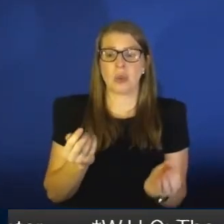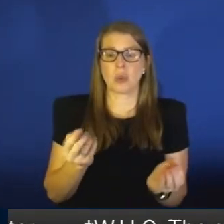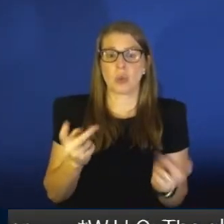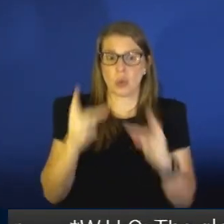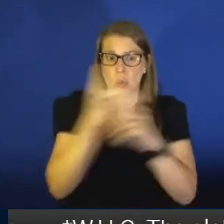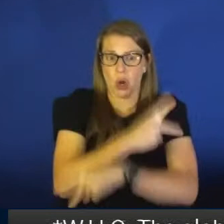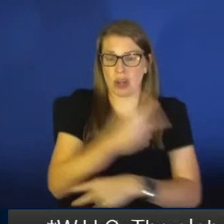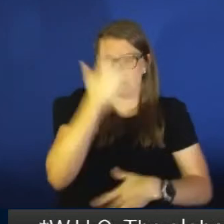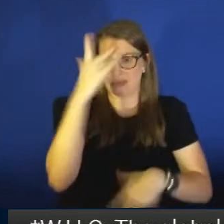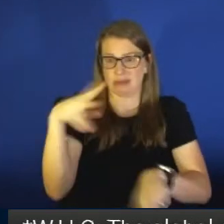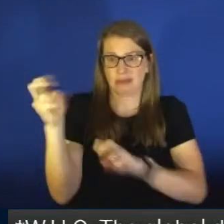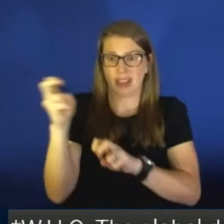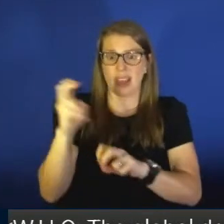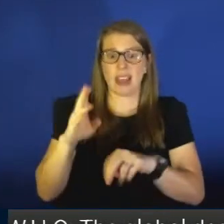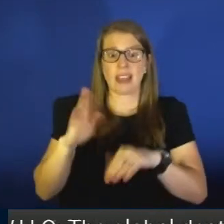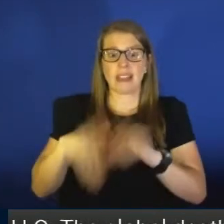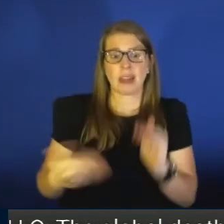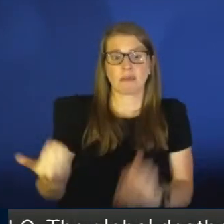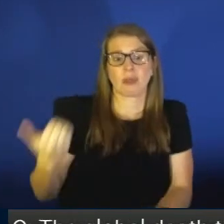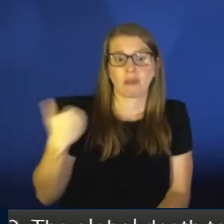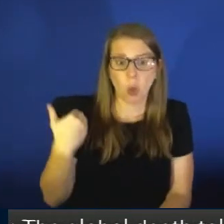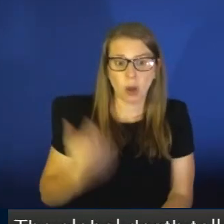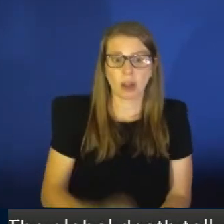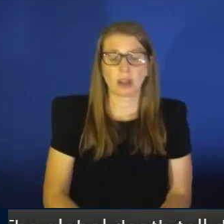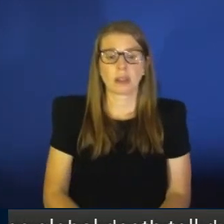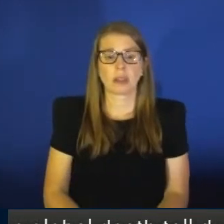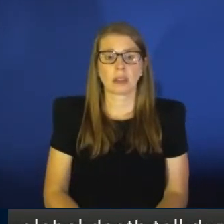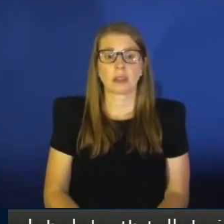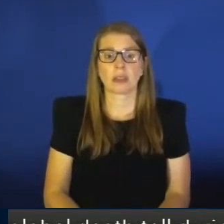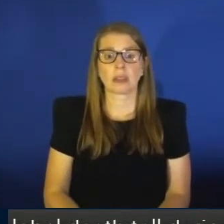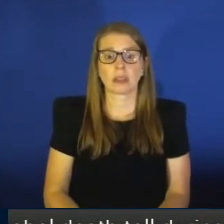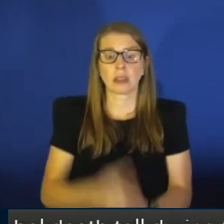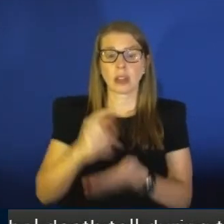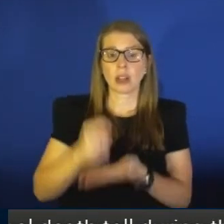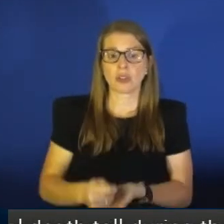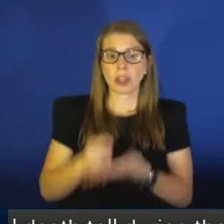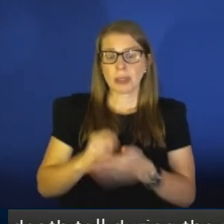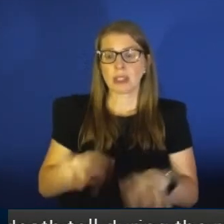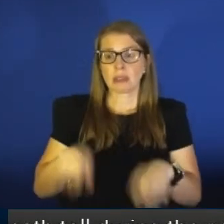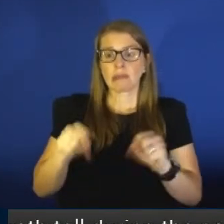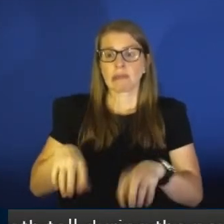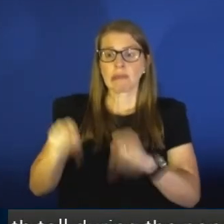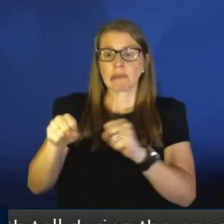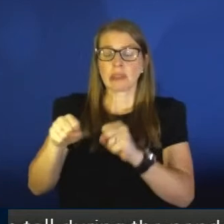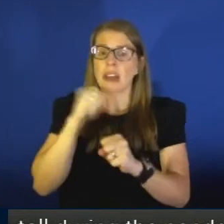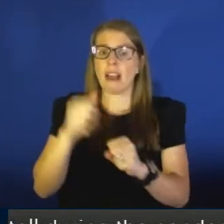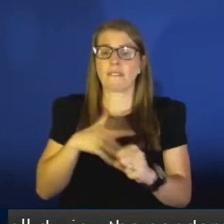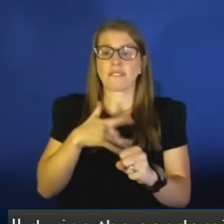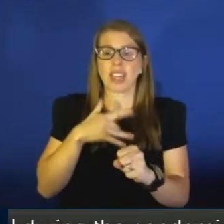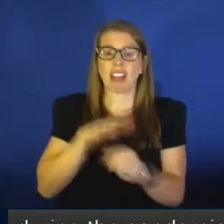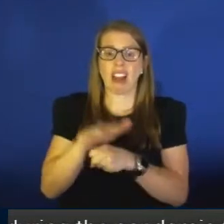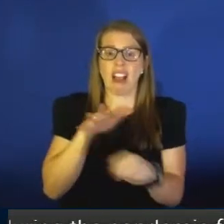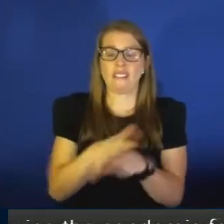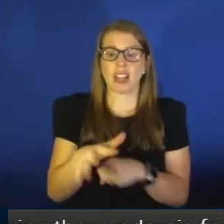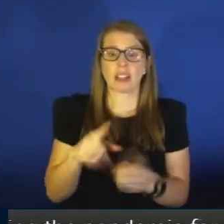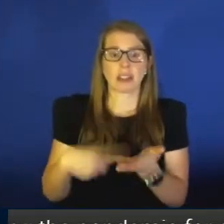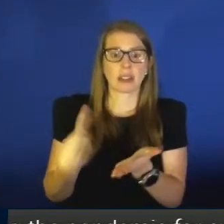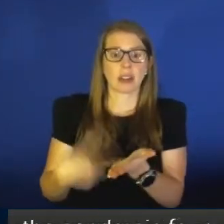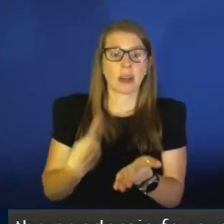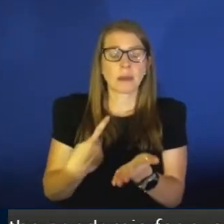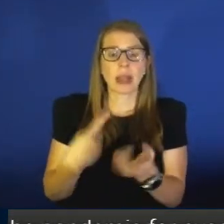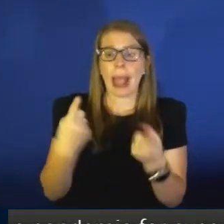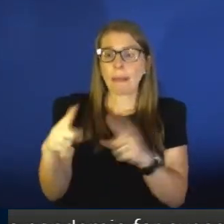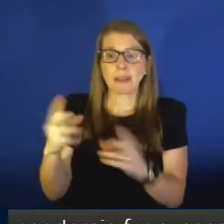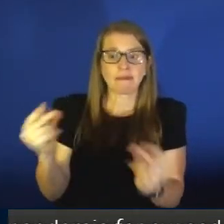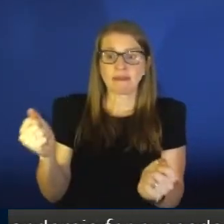seen before. You know, all the treatments we're doing, sometimes it just doesn't feel like it's enough. Sometimes it happens so quickly there's not